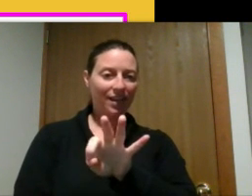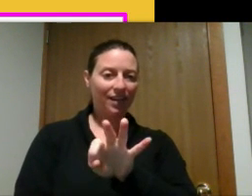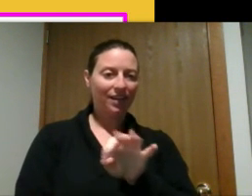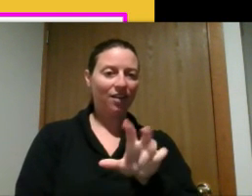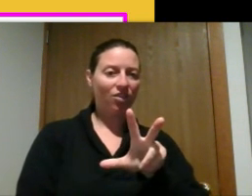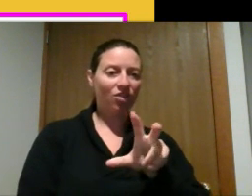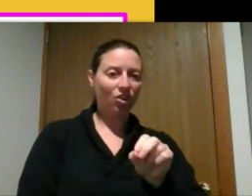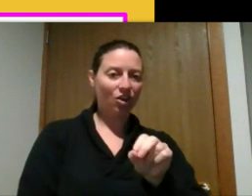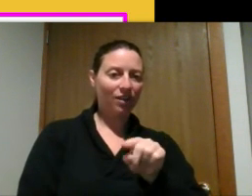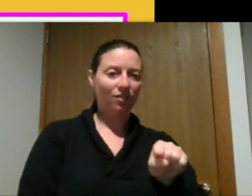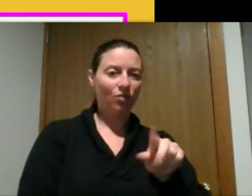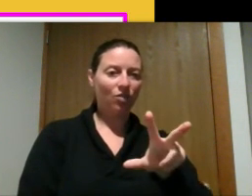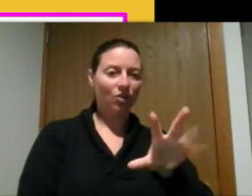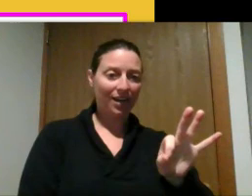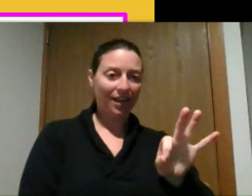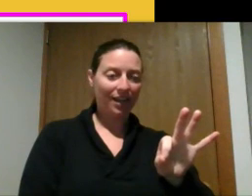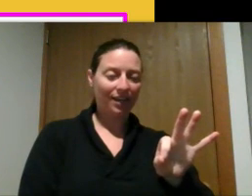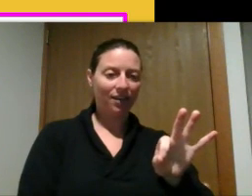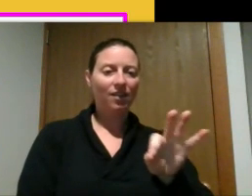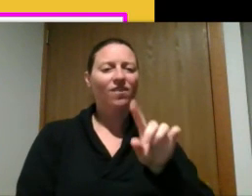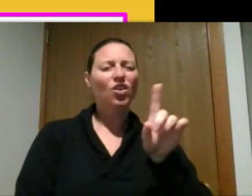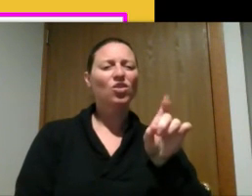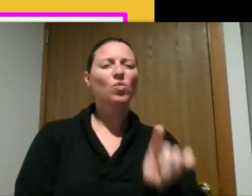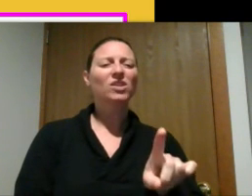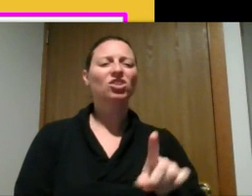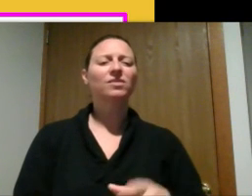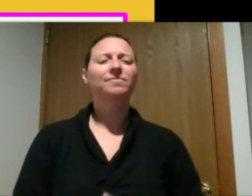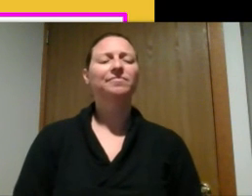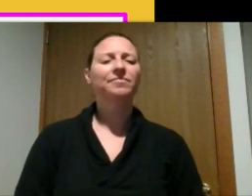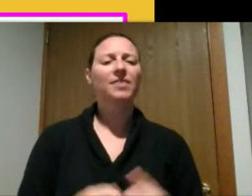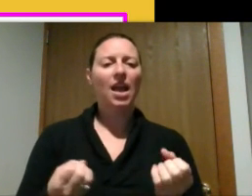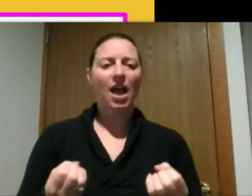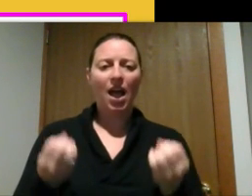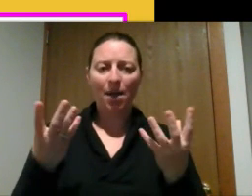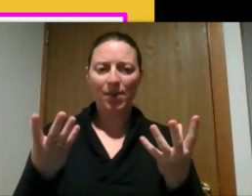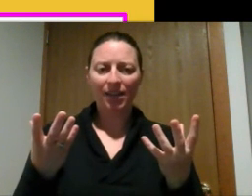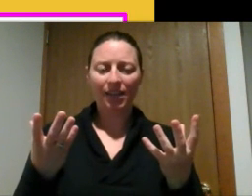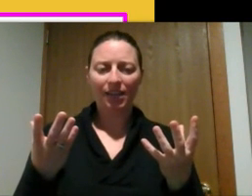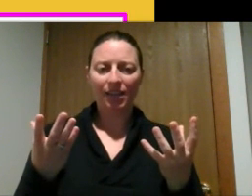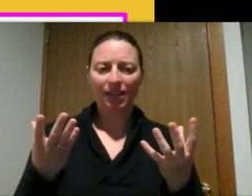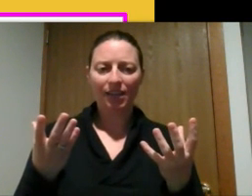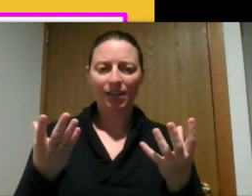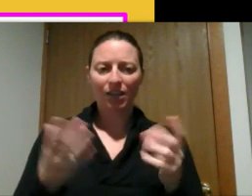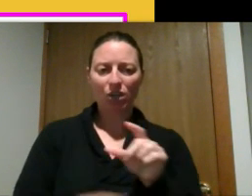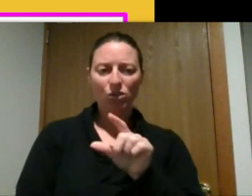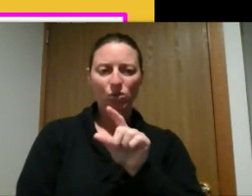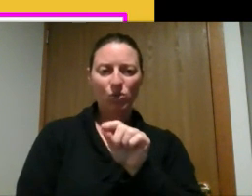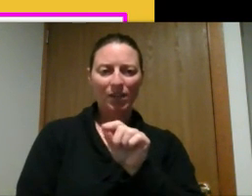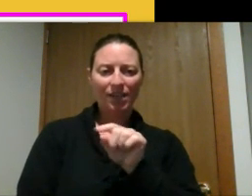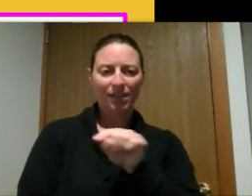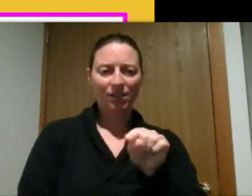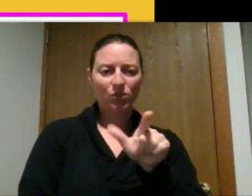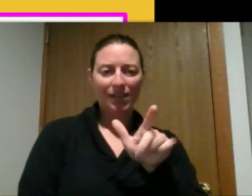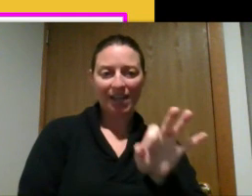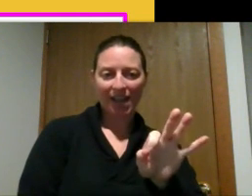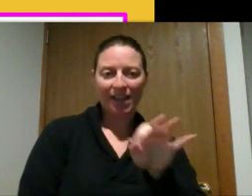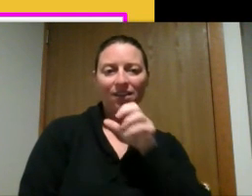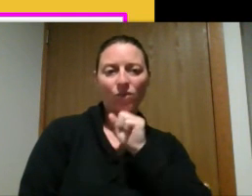39. So the first question is, how many winners were 20 to 29 years